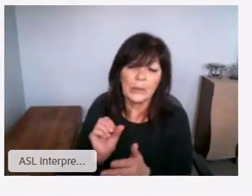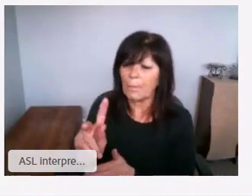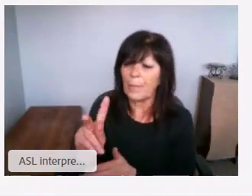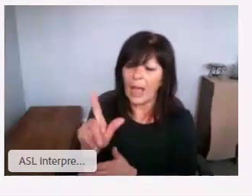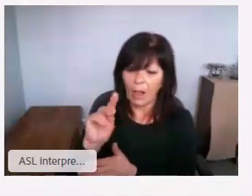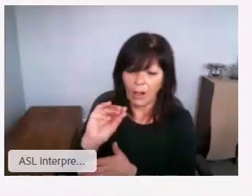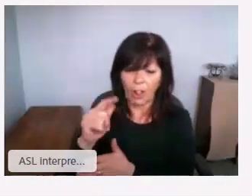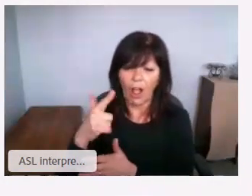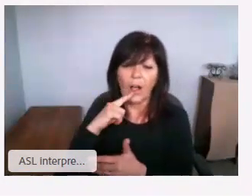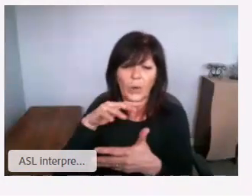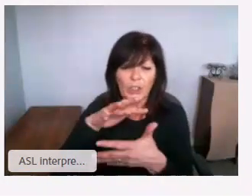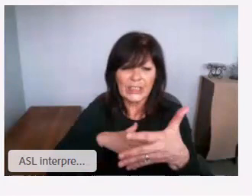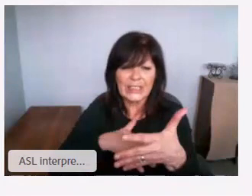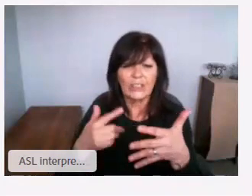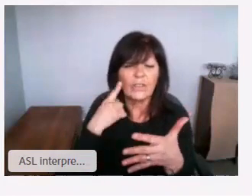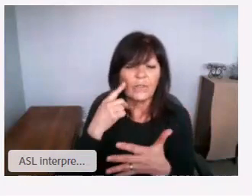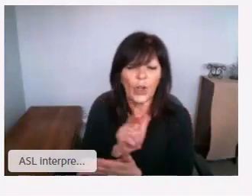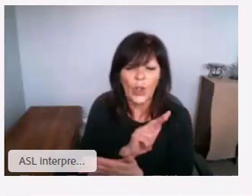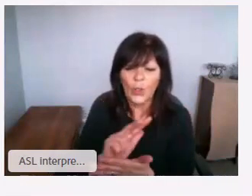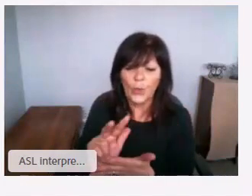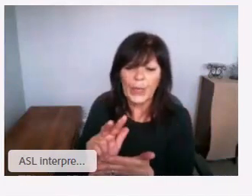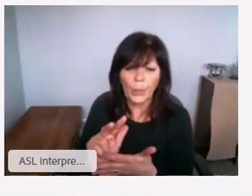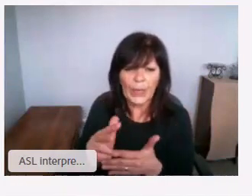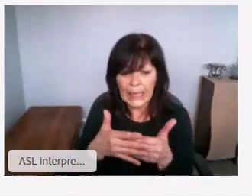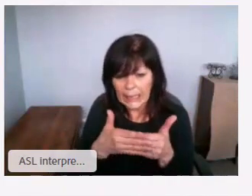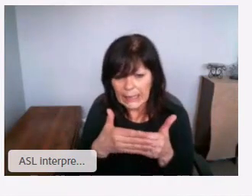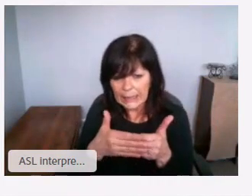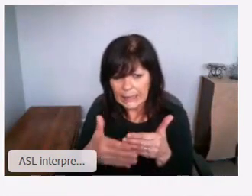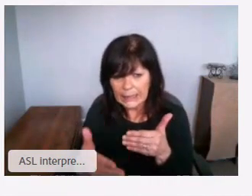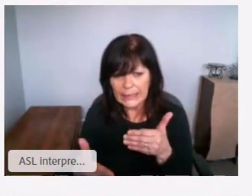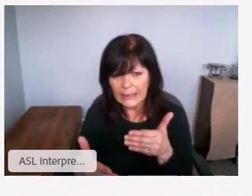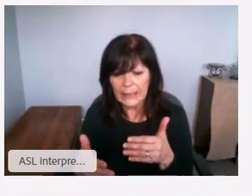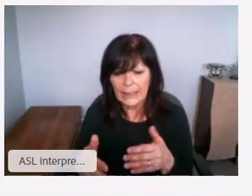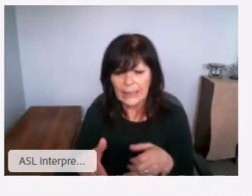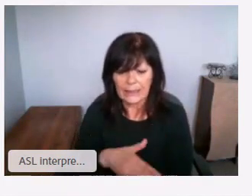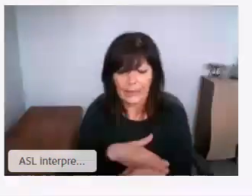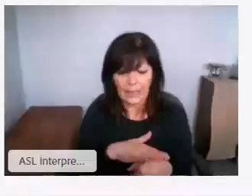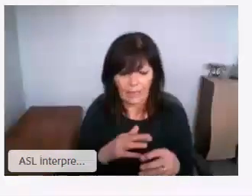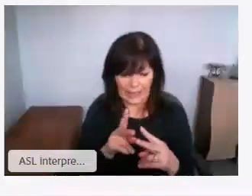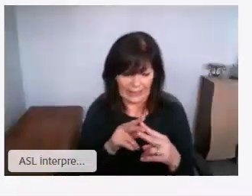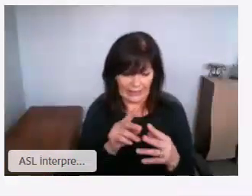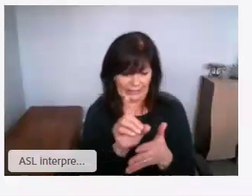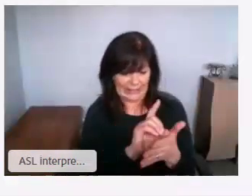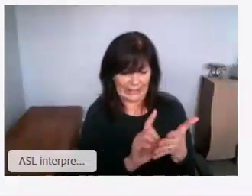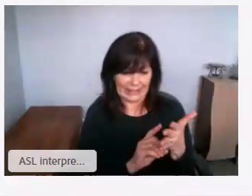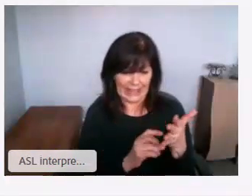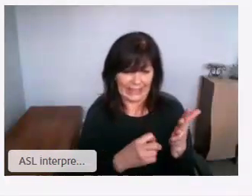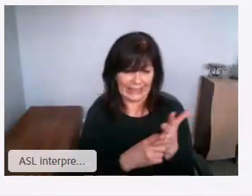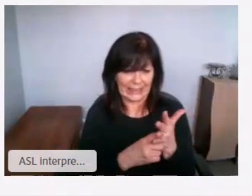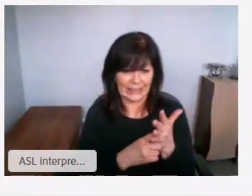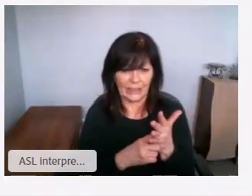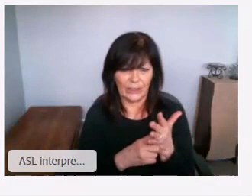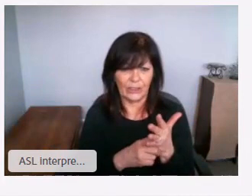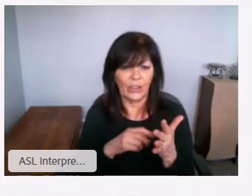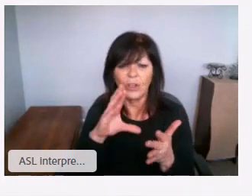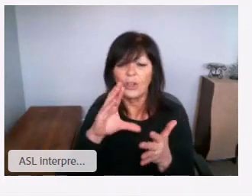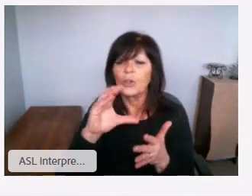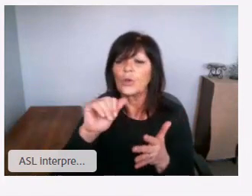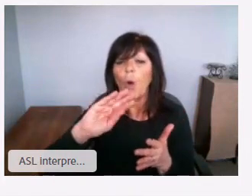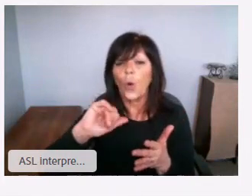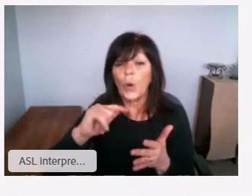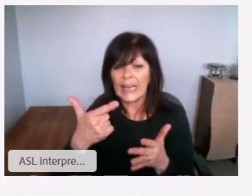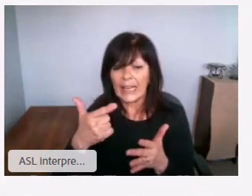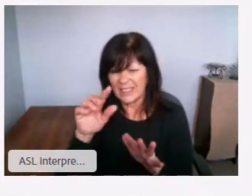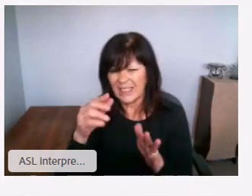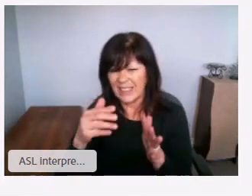for three-week periods that cover either design tickets or coding tickets. The coding tickets